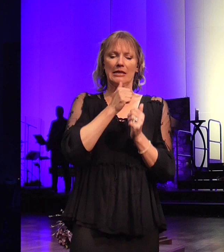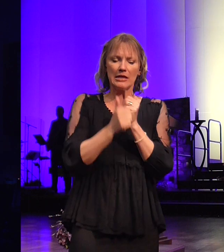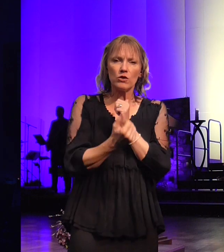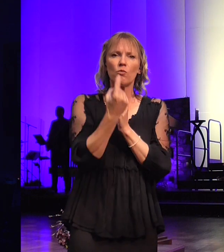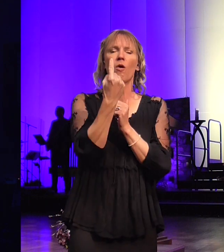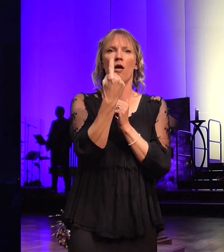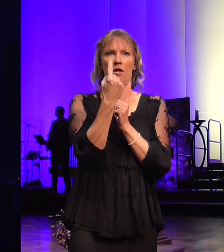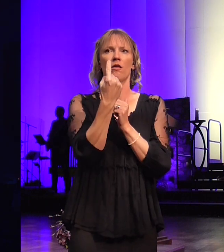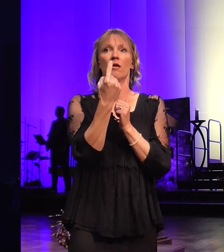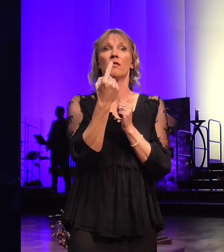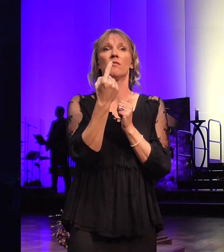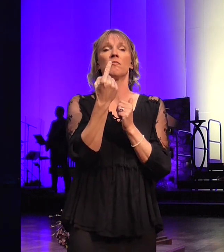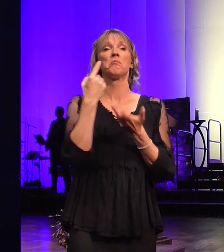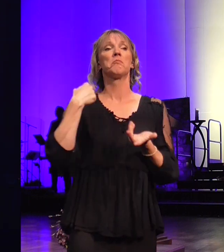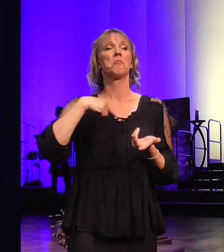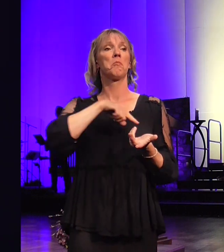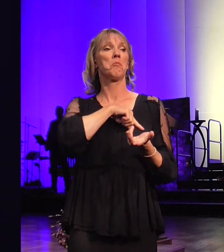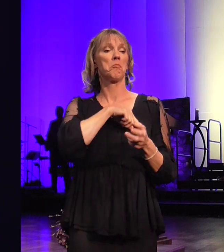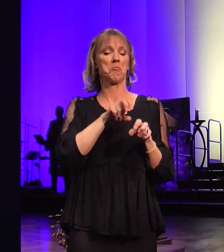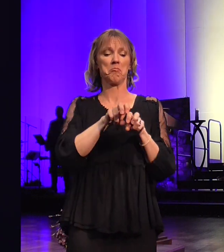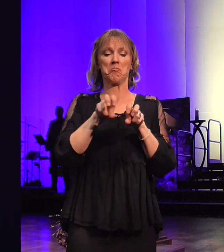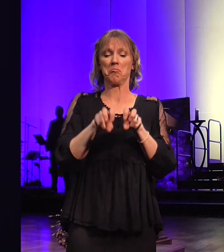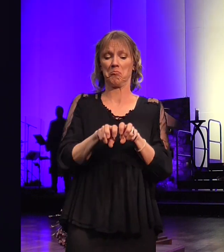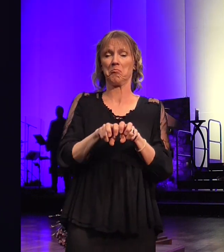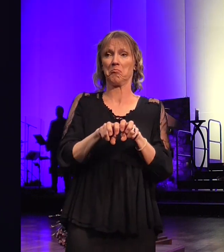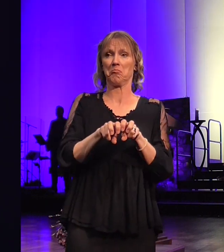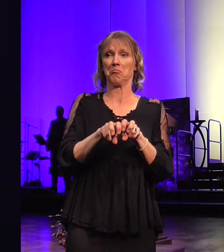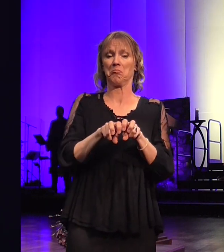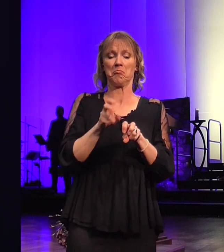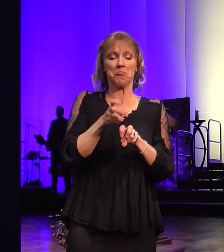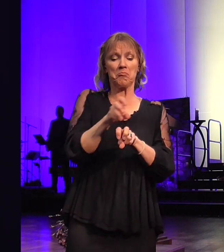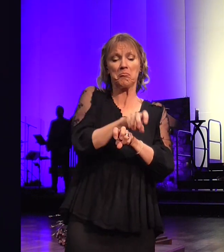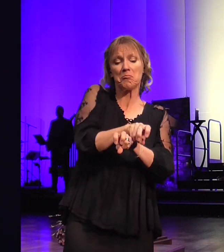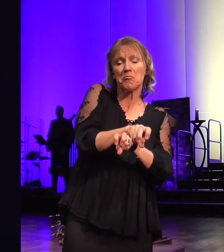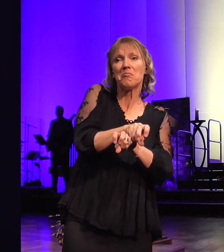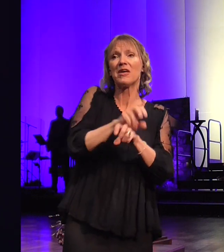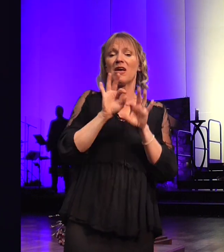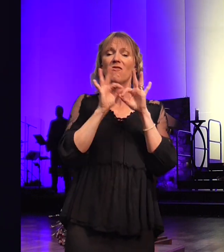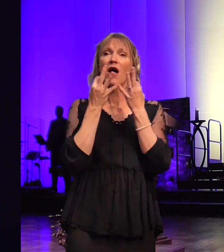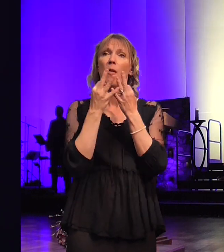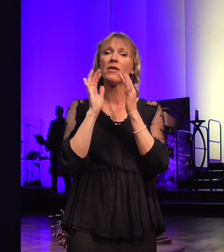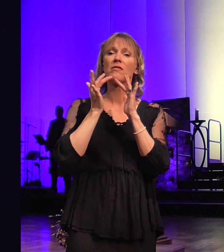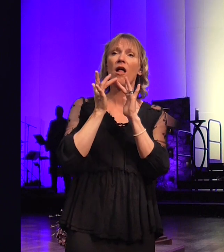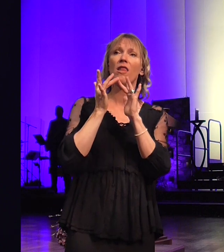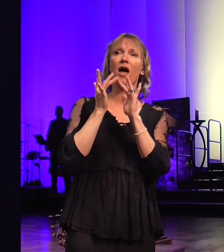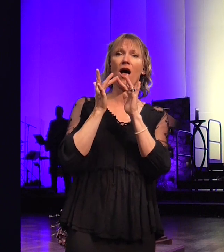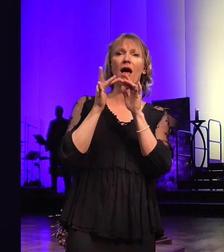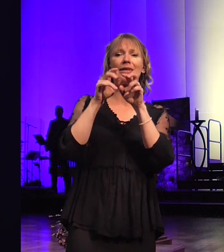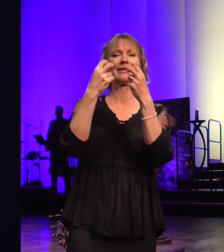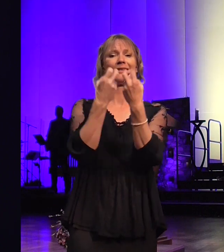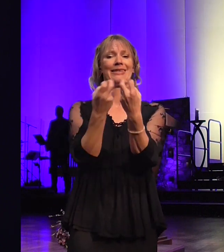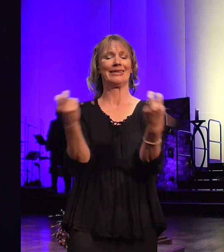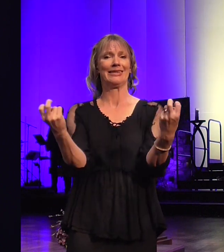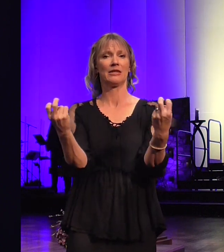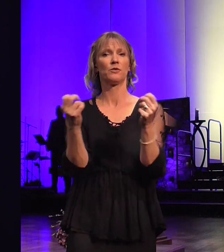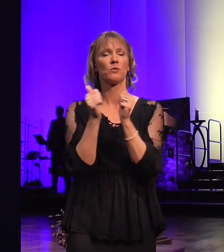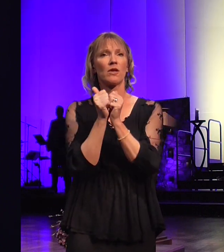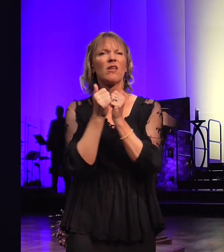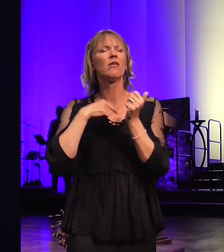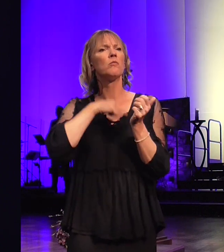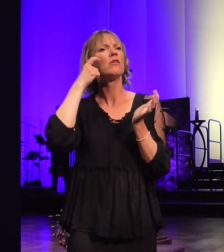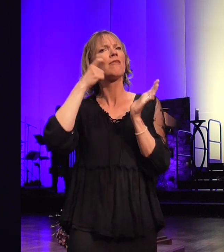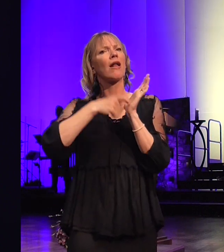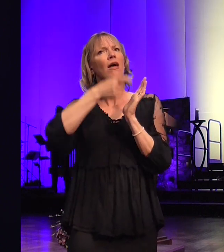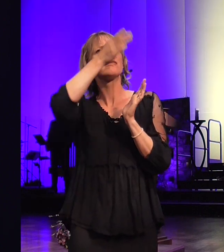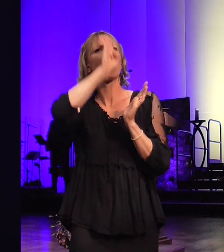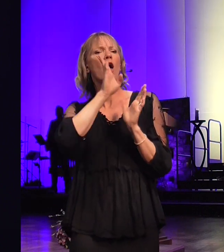one. And so as we sit next to our neighbors or our families online, we recognize that God